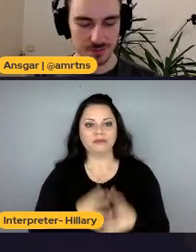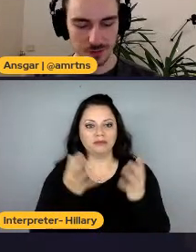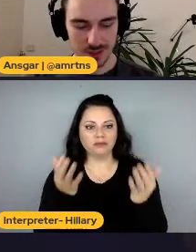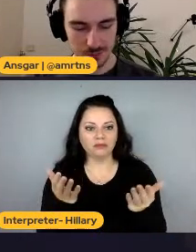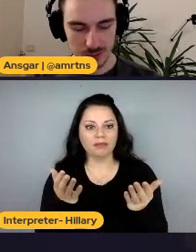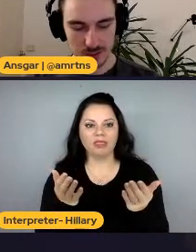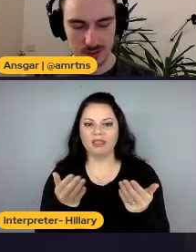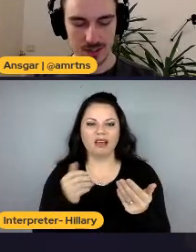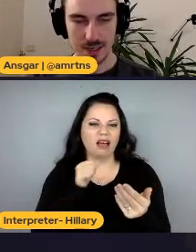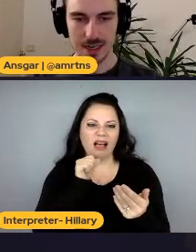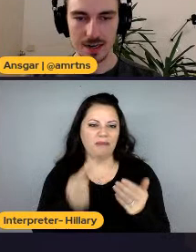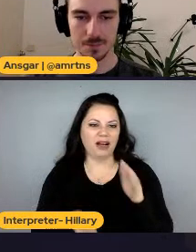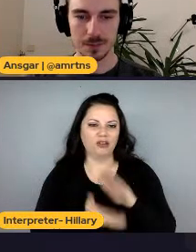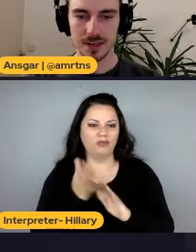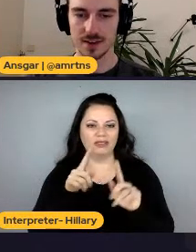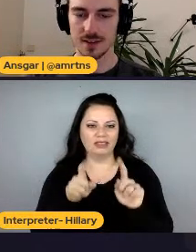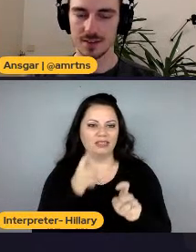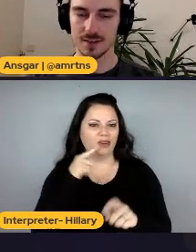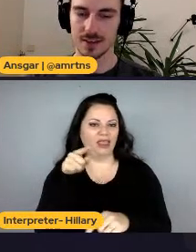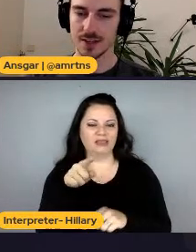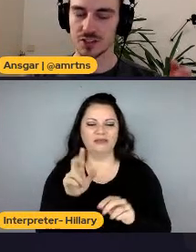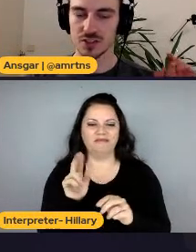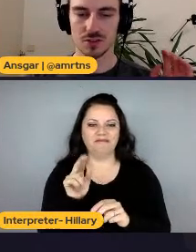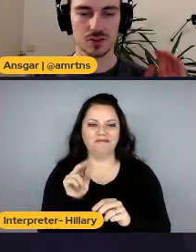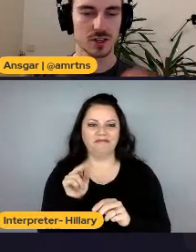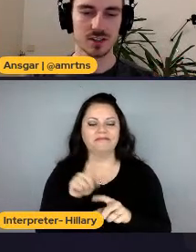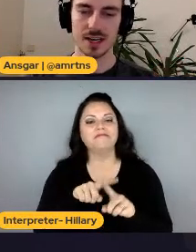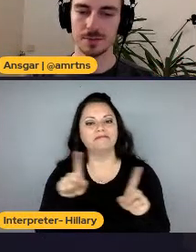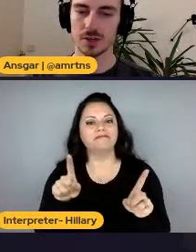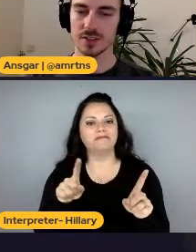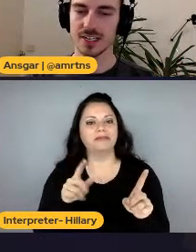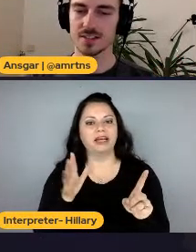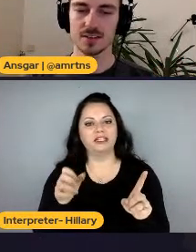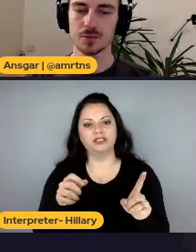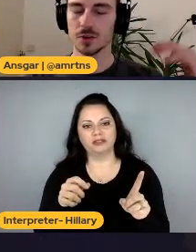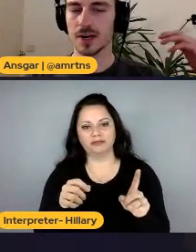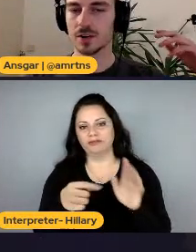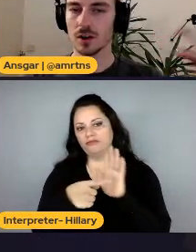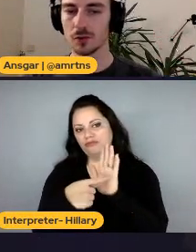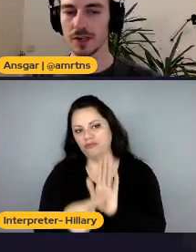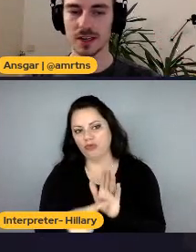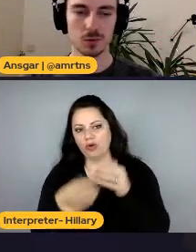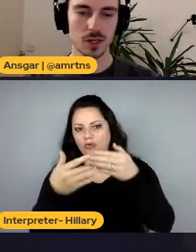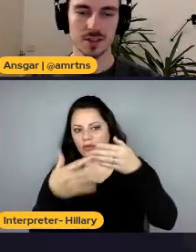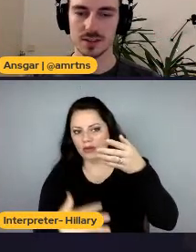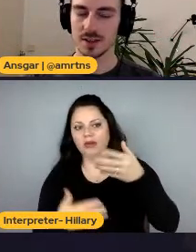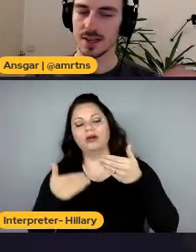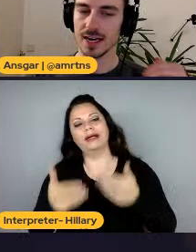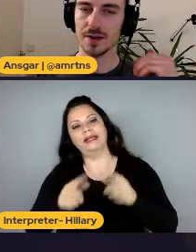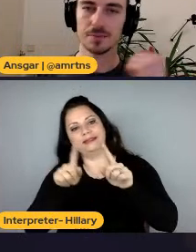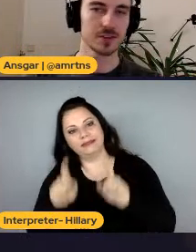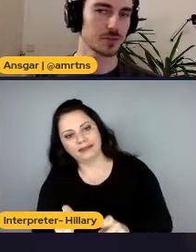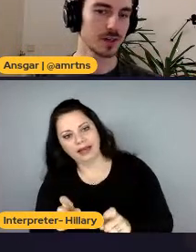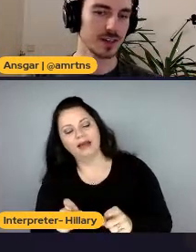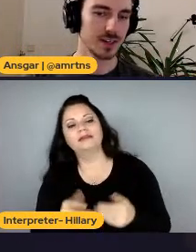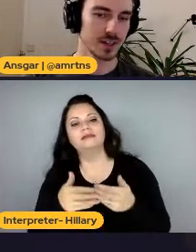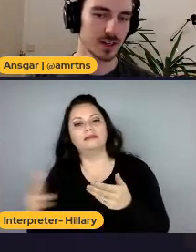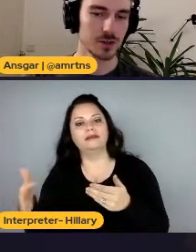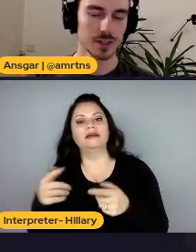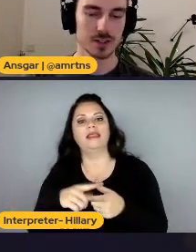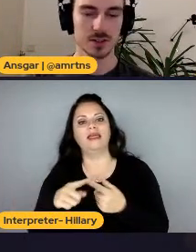the test for this one, but as I just showed the type on test, it will run all three at once, and this